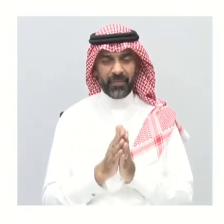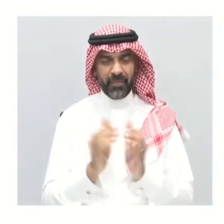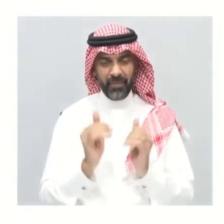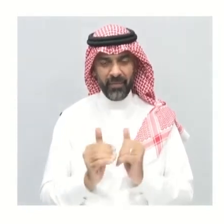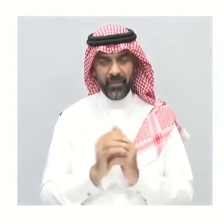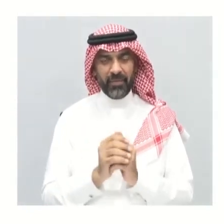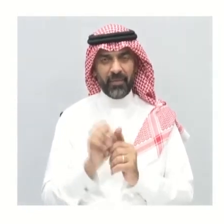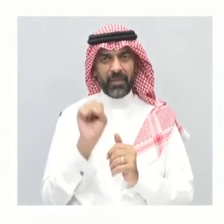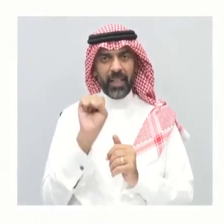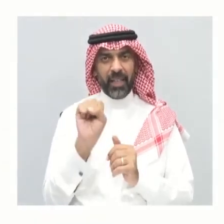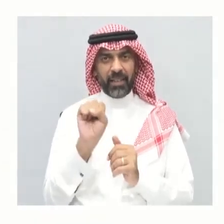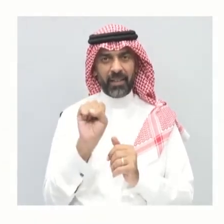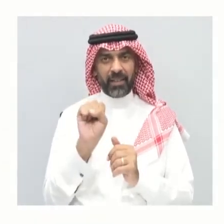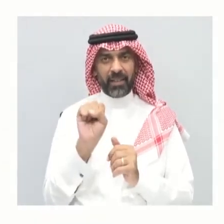S,